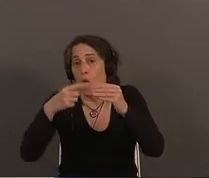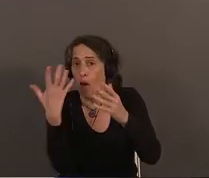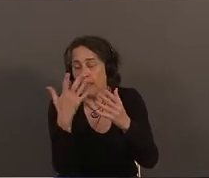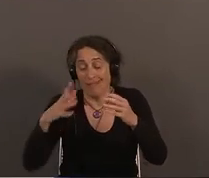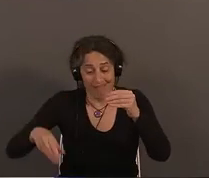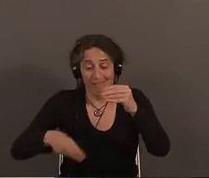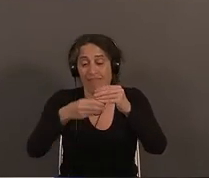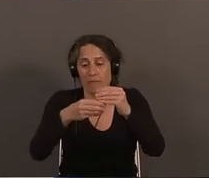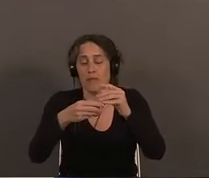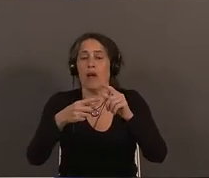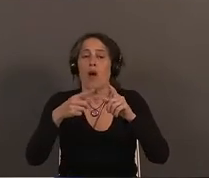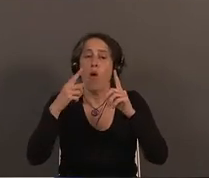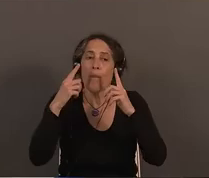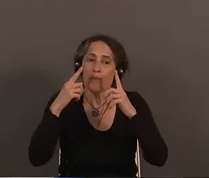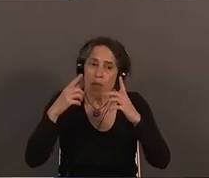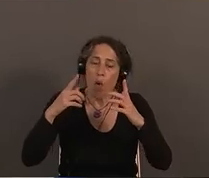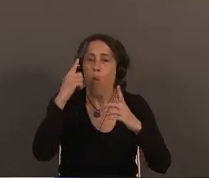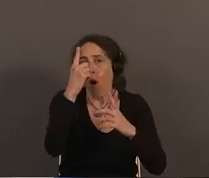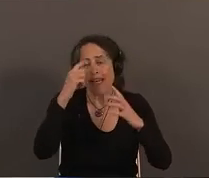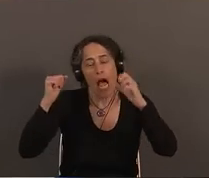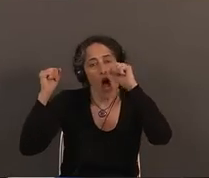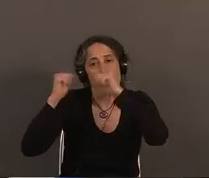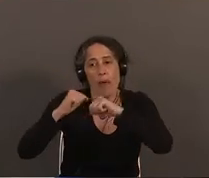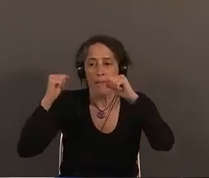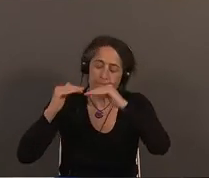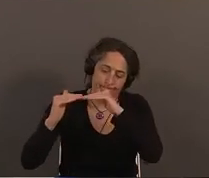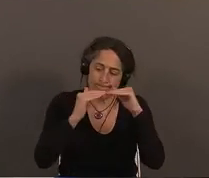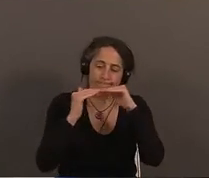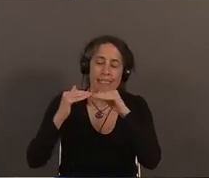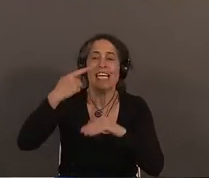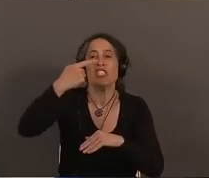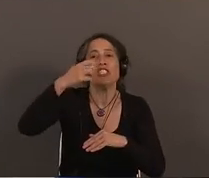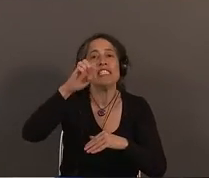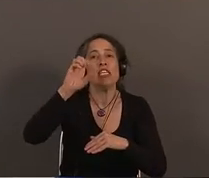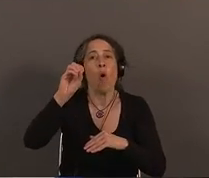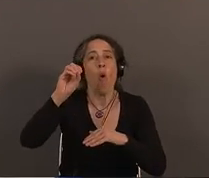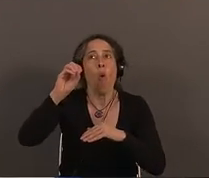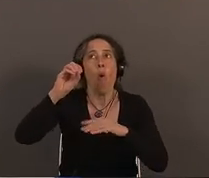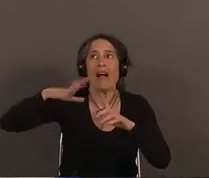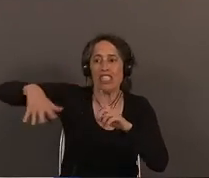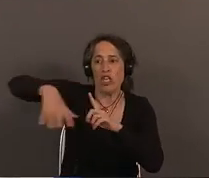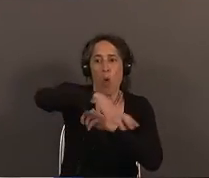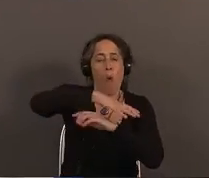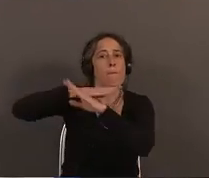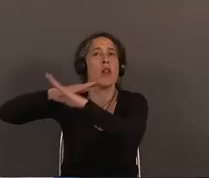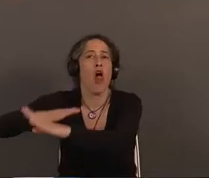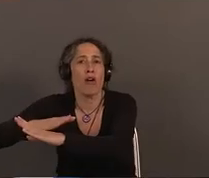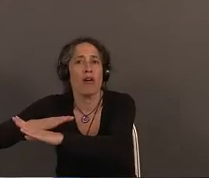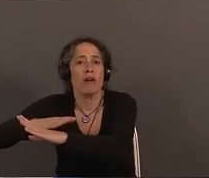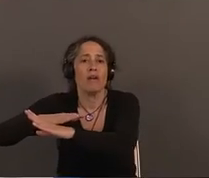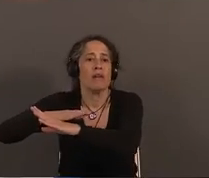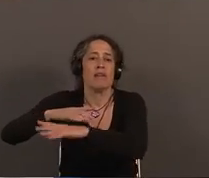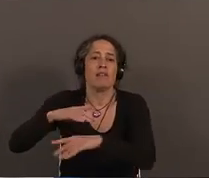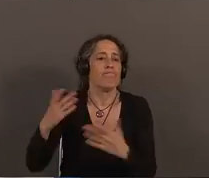on unjustified geo-blocking. People hate to be blocked when they buy online. They cannot understand why in